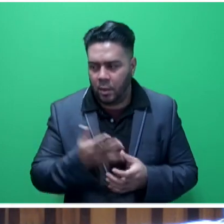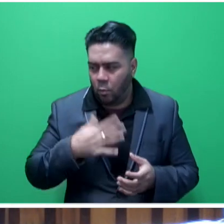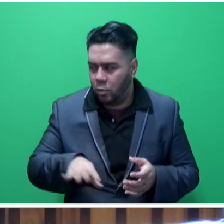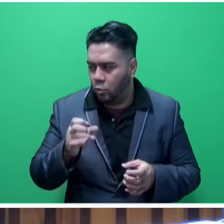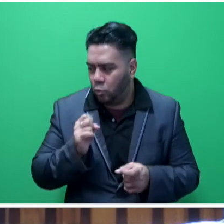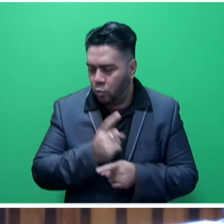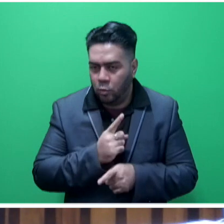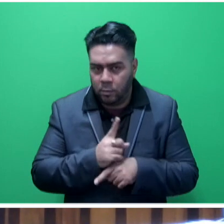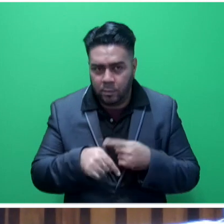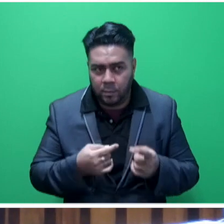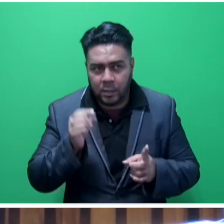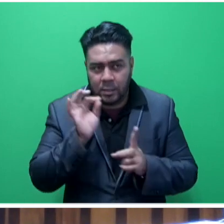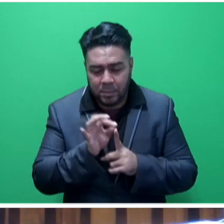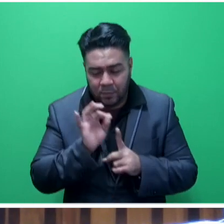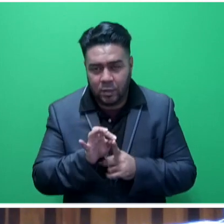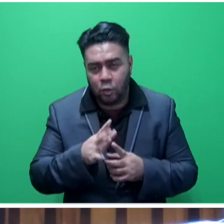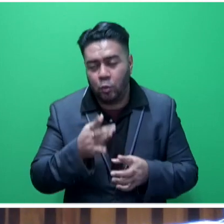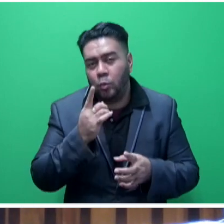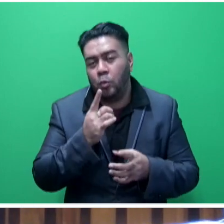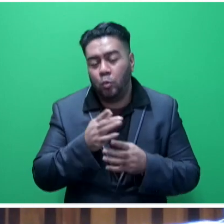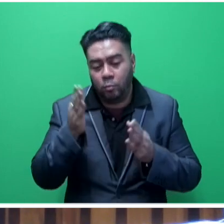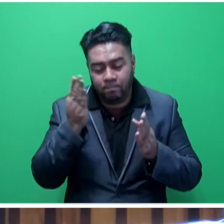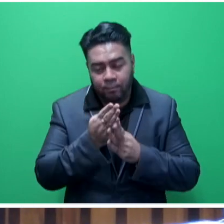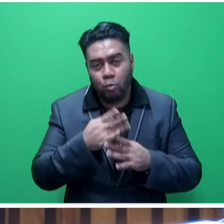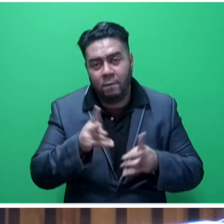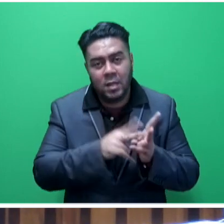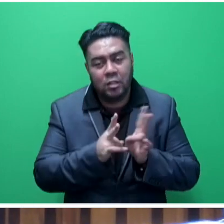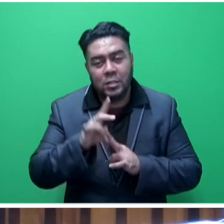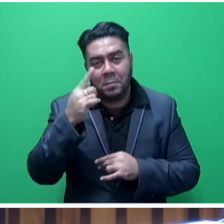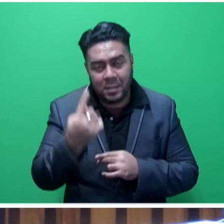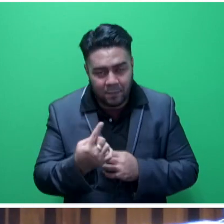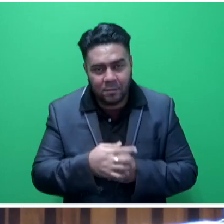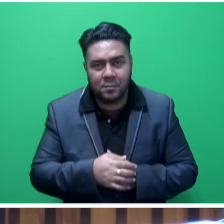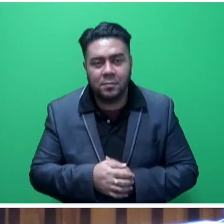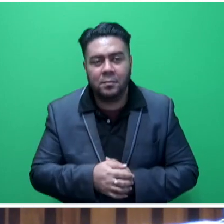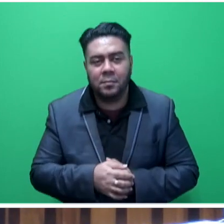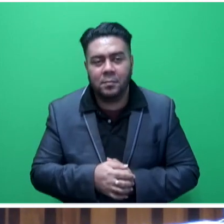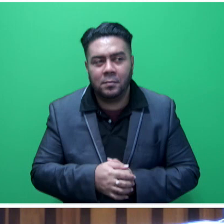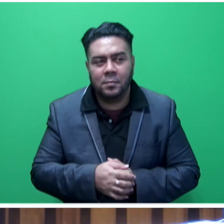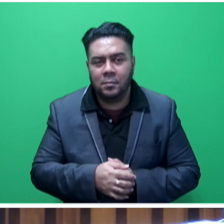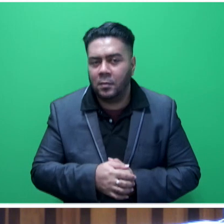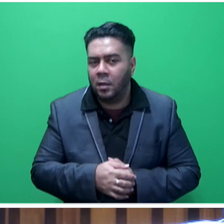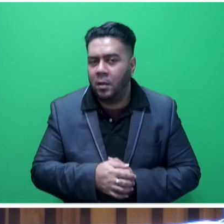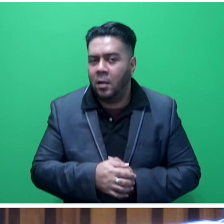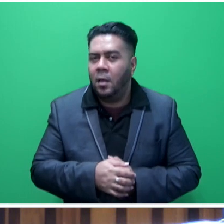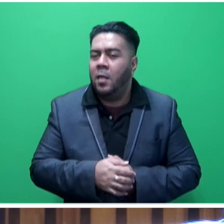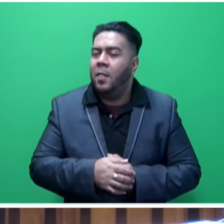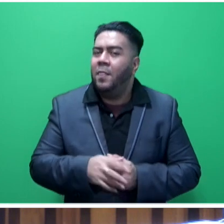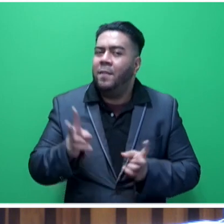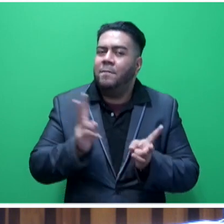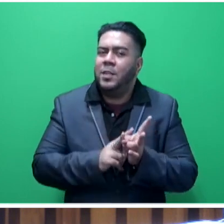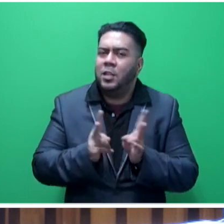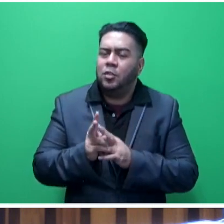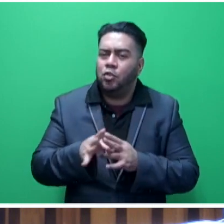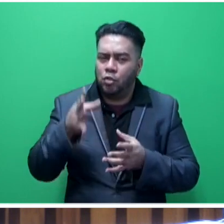highlight, specifically to go to the villages themselves, the village confirmation gazetting, of course, Mr. Speaker,